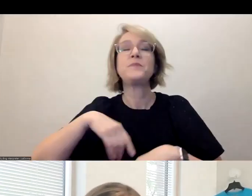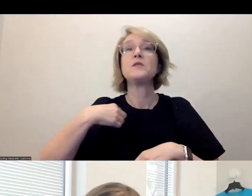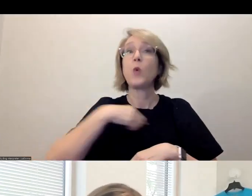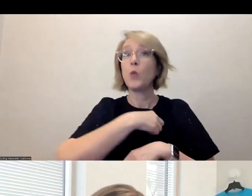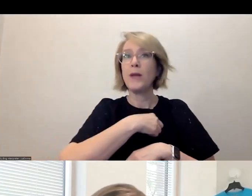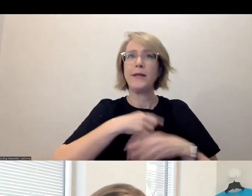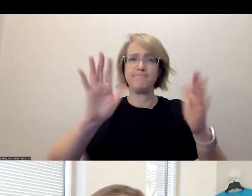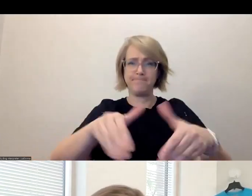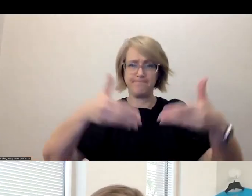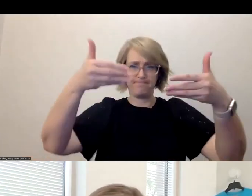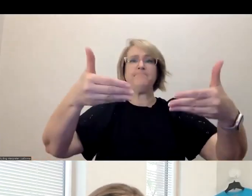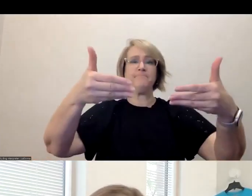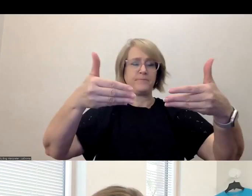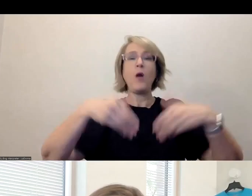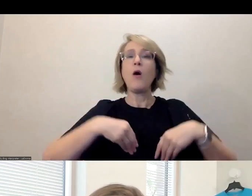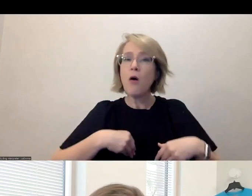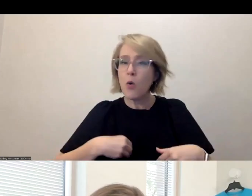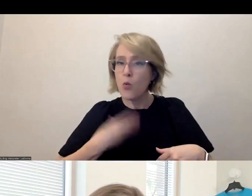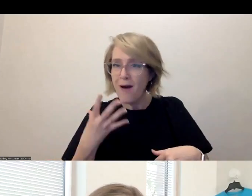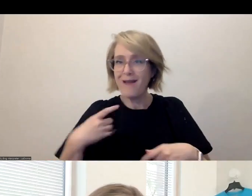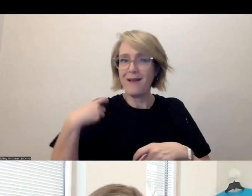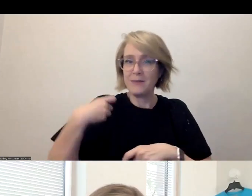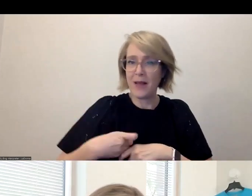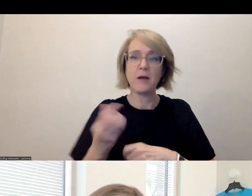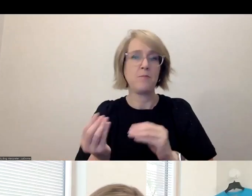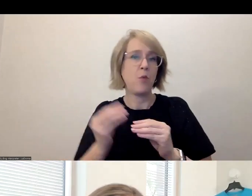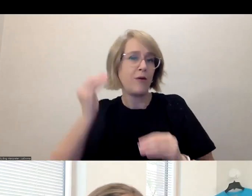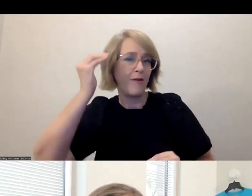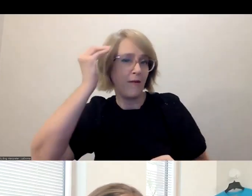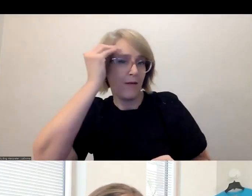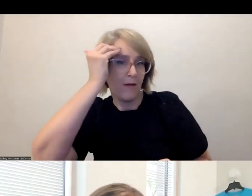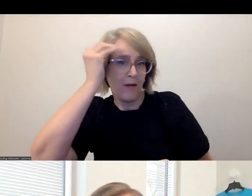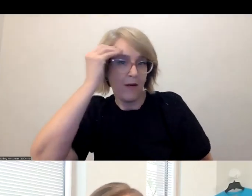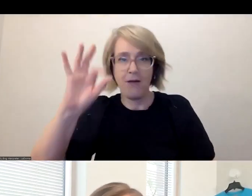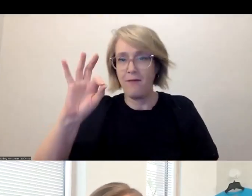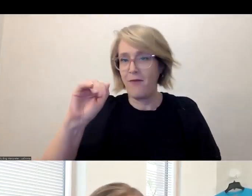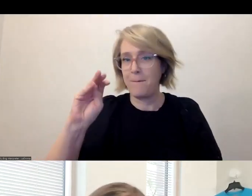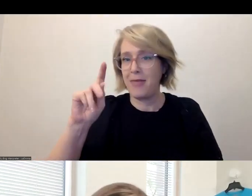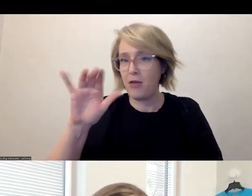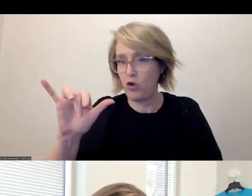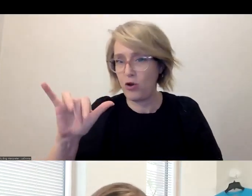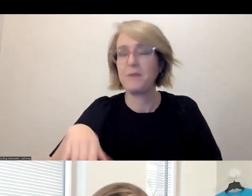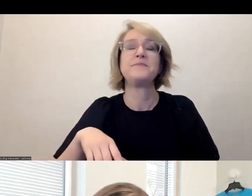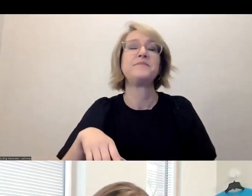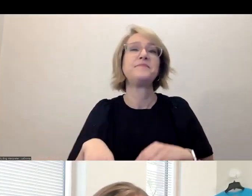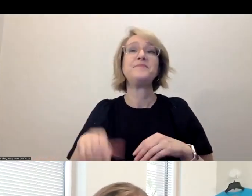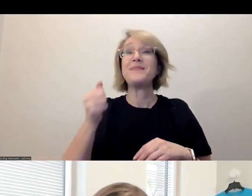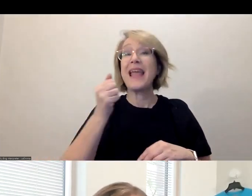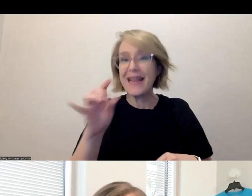demographics, are white and Hispanic adults are more likely to be familiar with 988, and 18 to 29-year-olds are the age